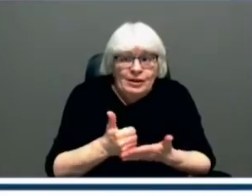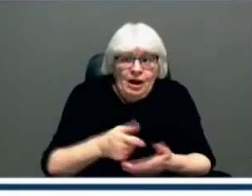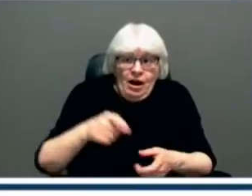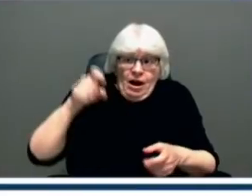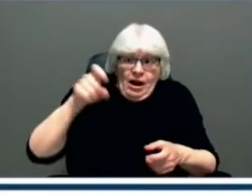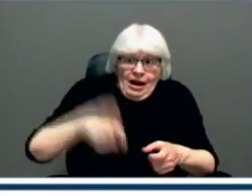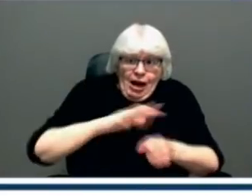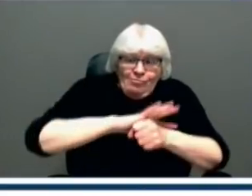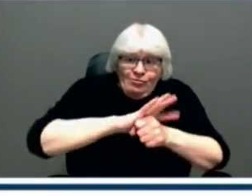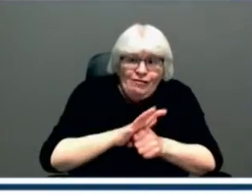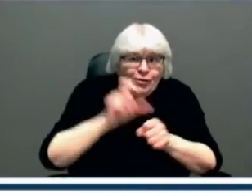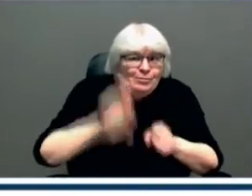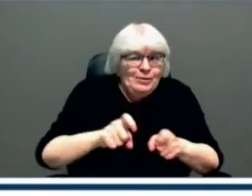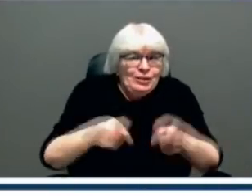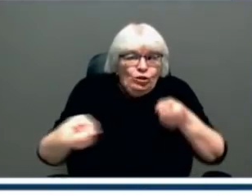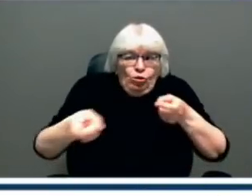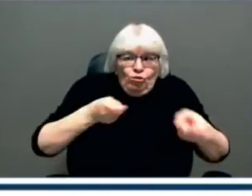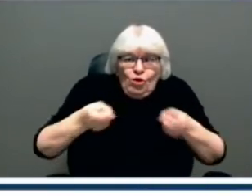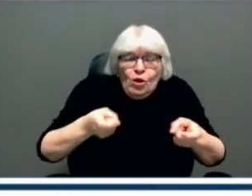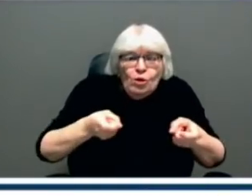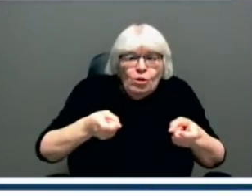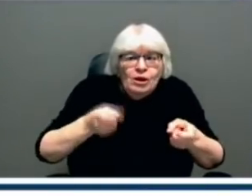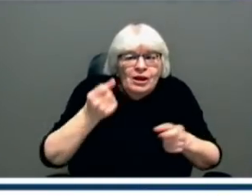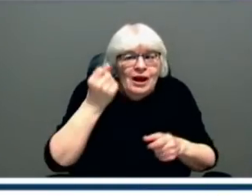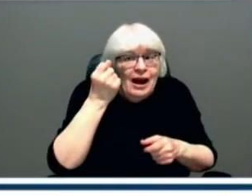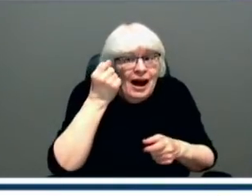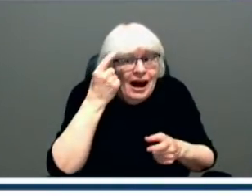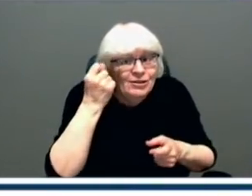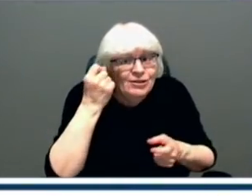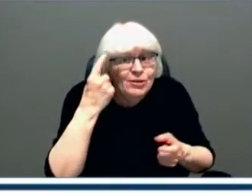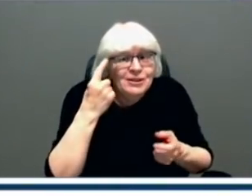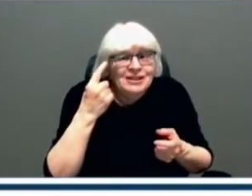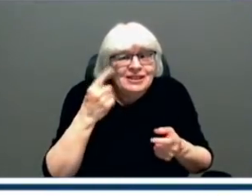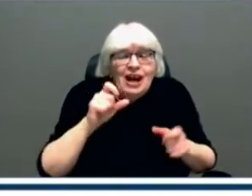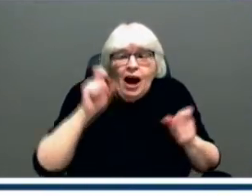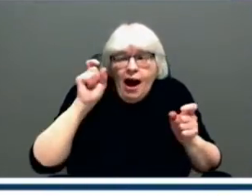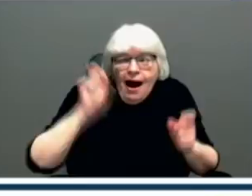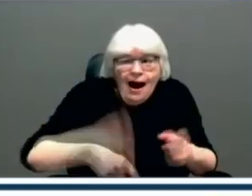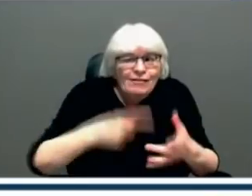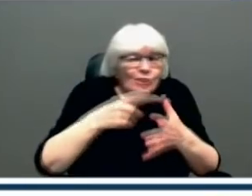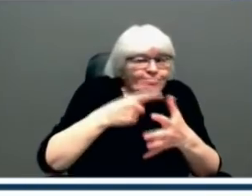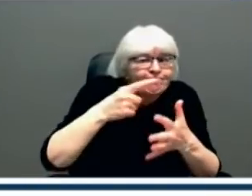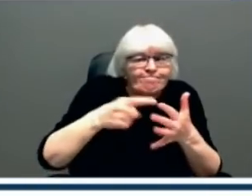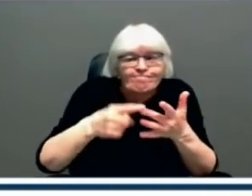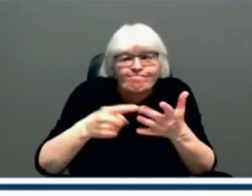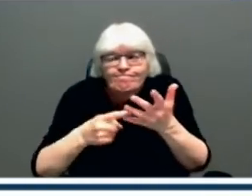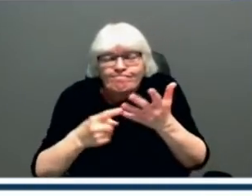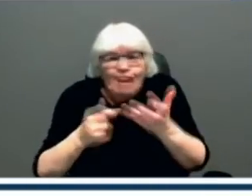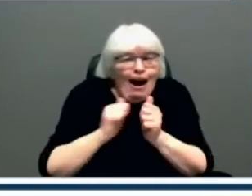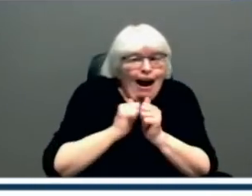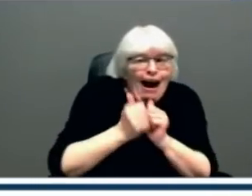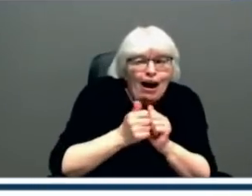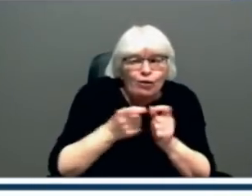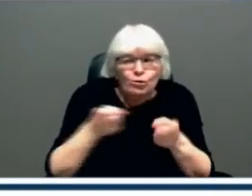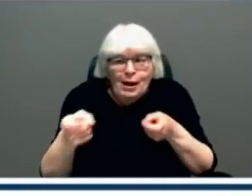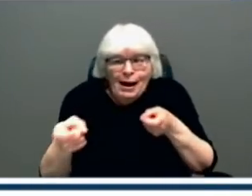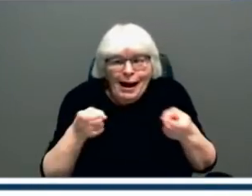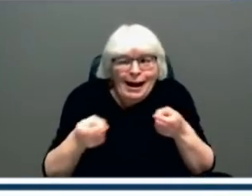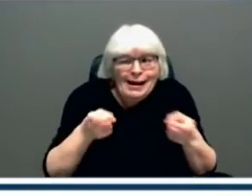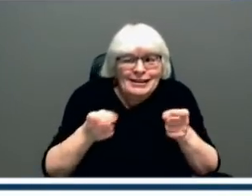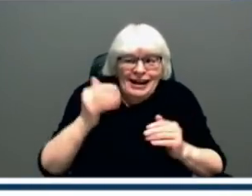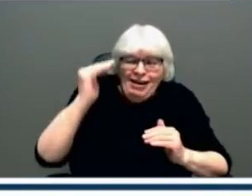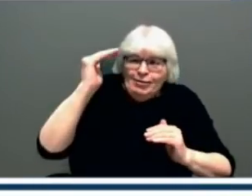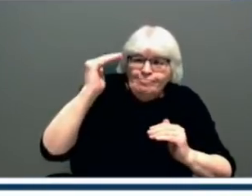the very real consequences of the measures we use to control it. It's all about balance. You've heard me use that word many